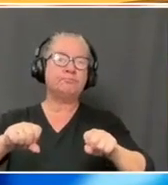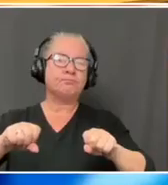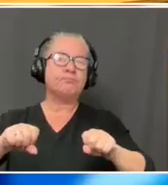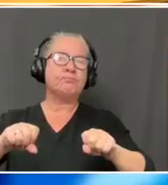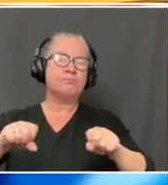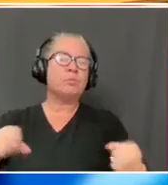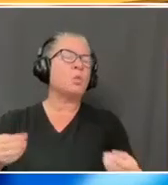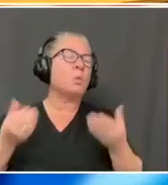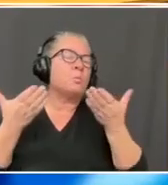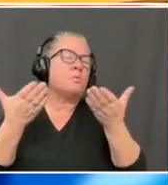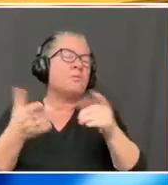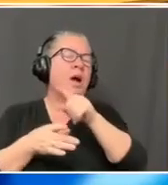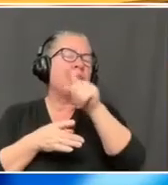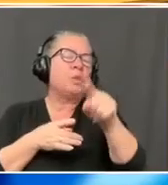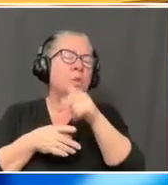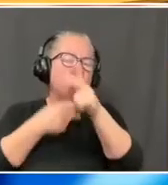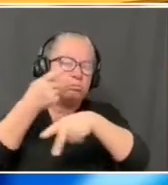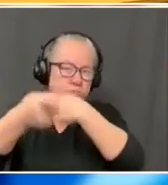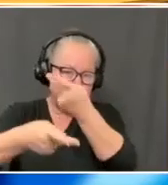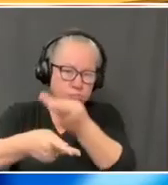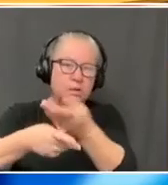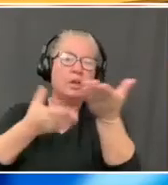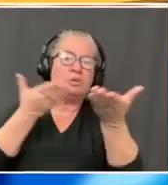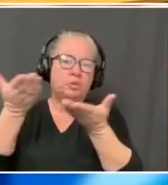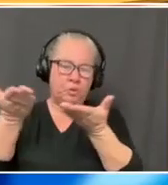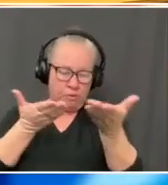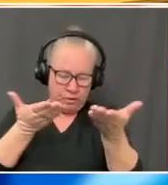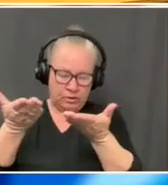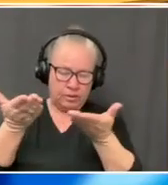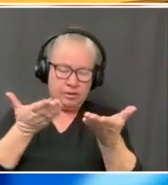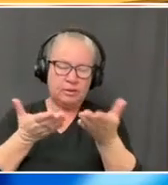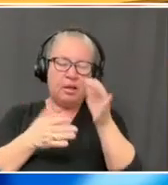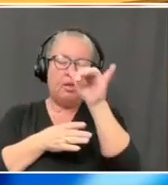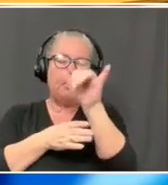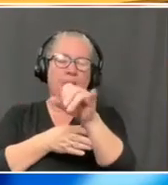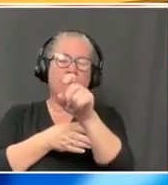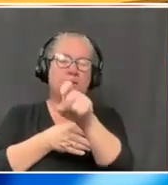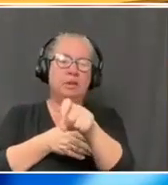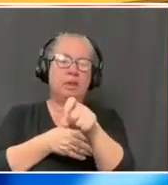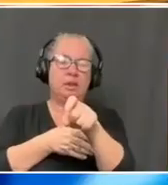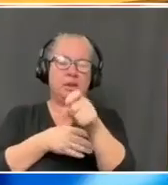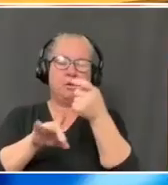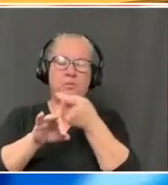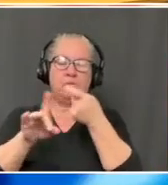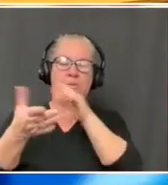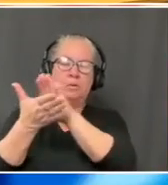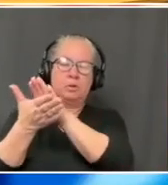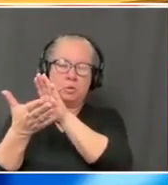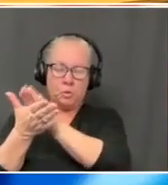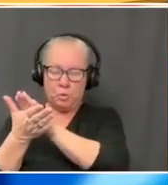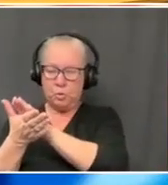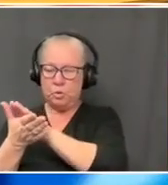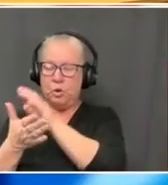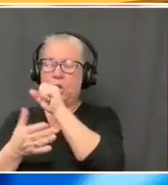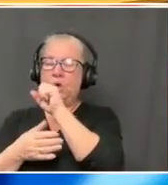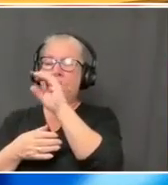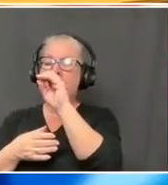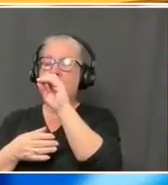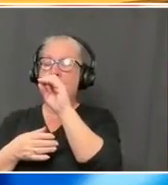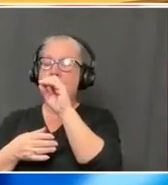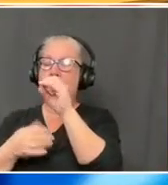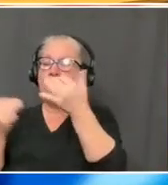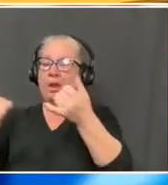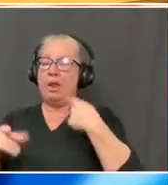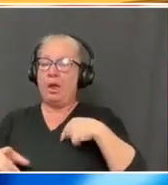services as much as schools needed. And so vendors were, in addition to, so we have locally designed, which is our